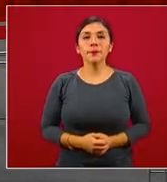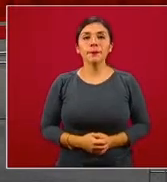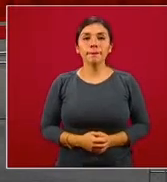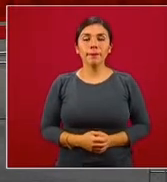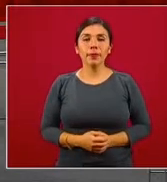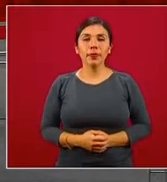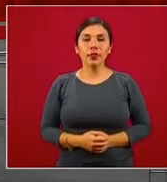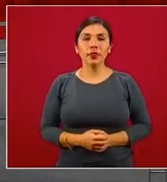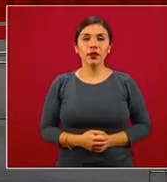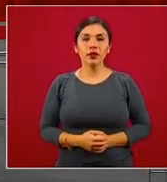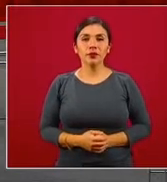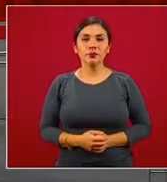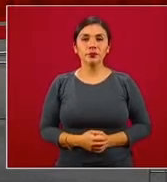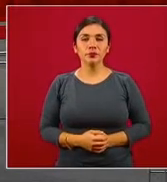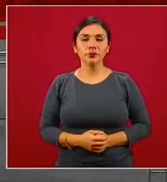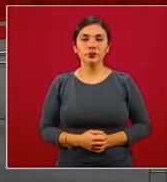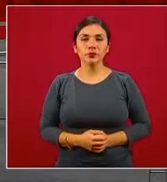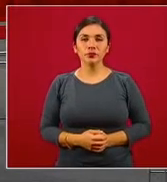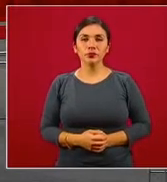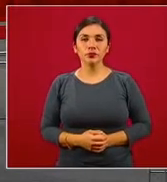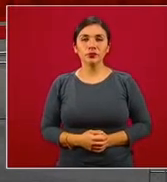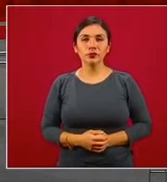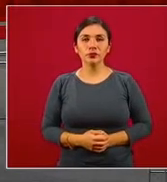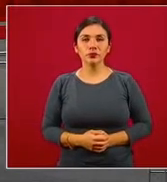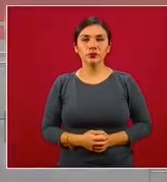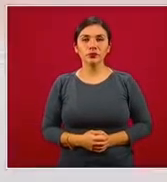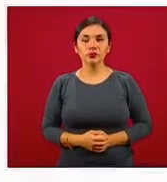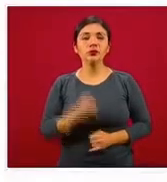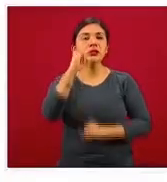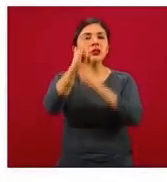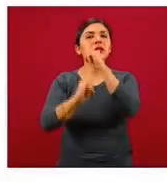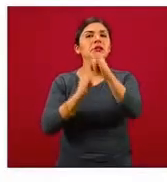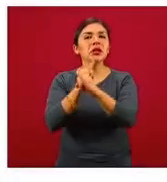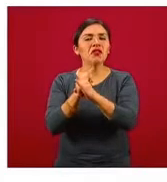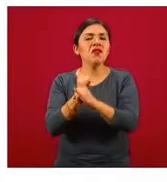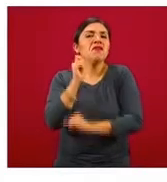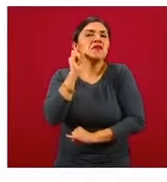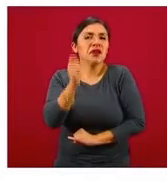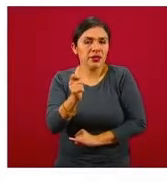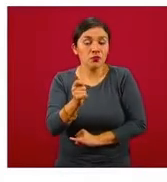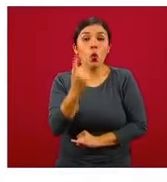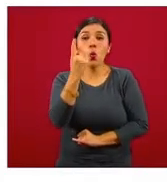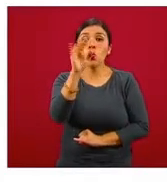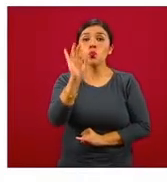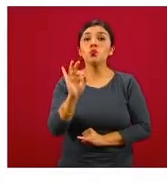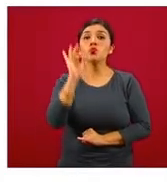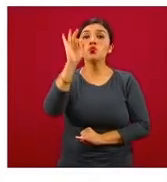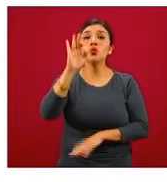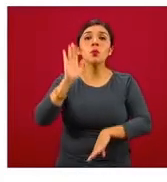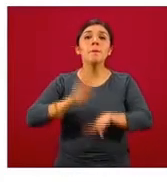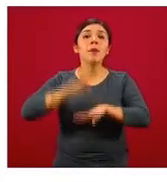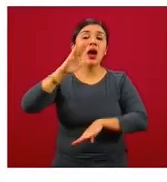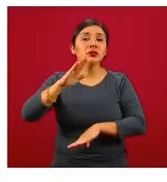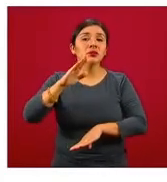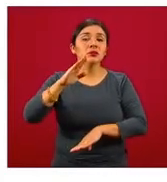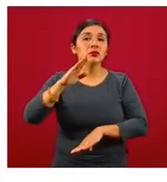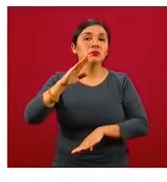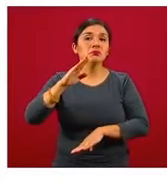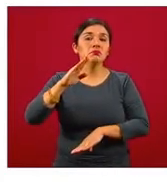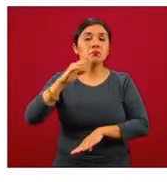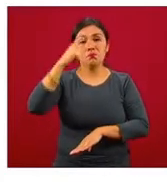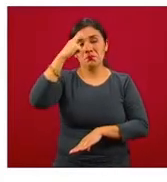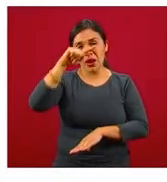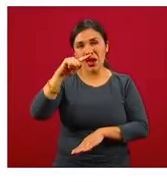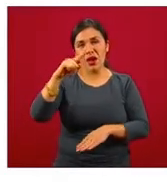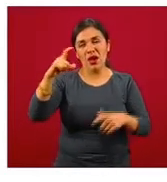conference. Let's quickly take a look at the international context. 1 percentage point the